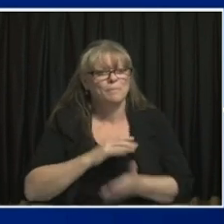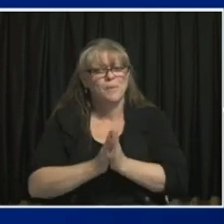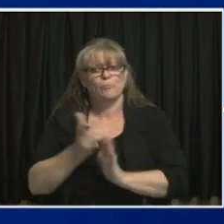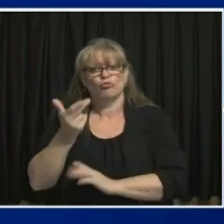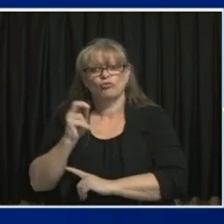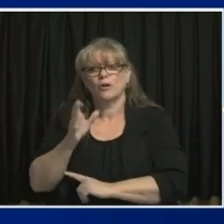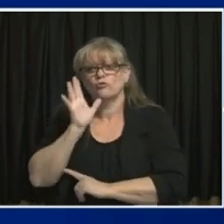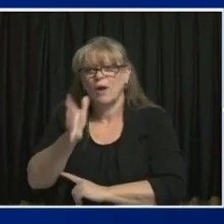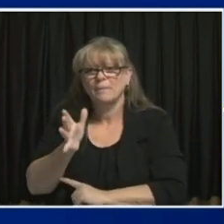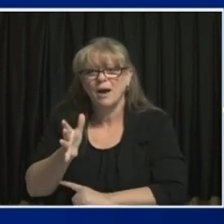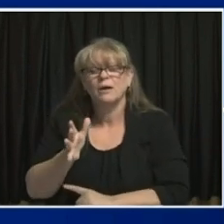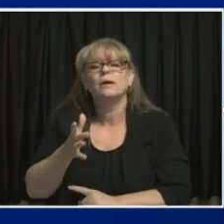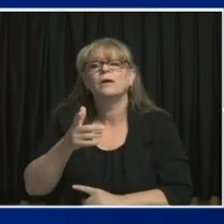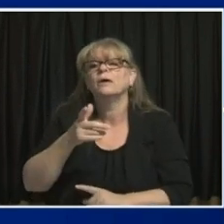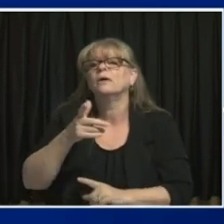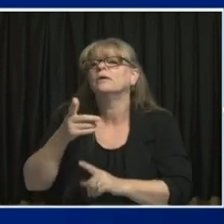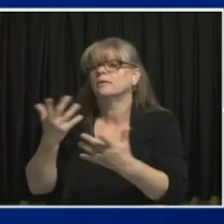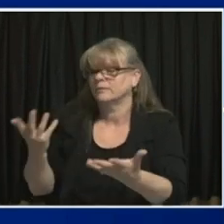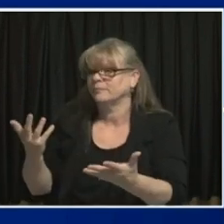for lunch on Mother's Day.